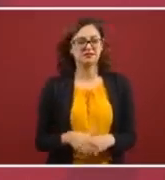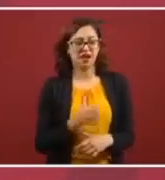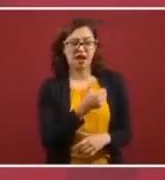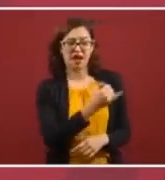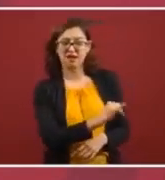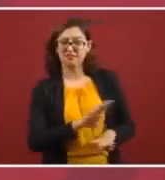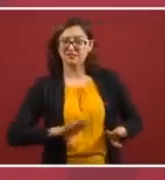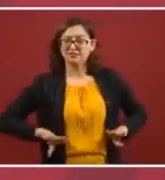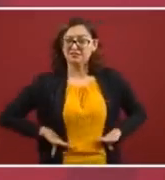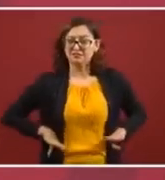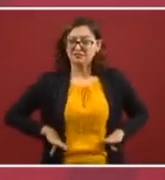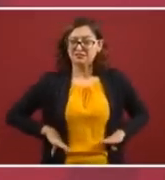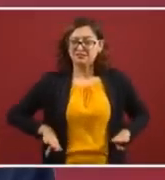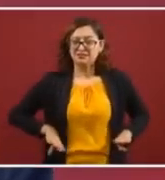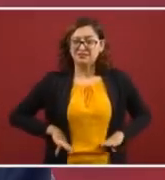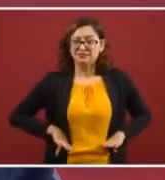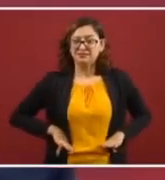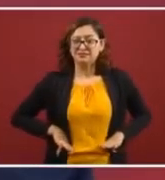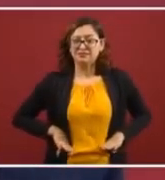use force